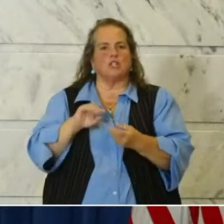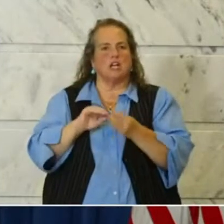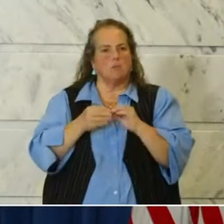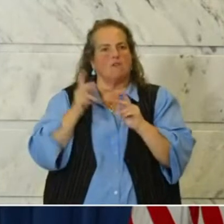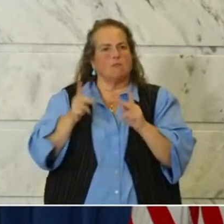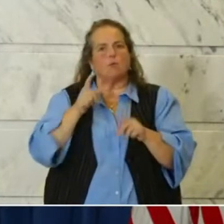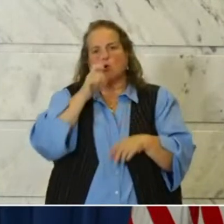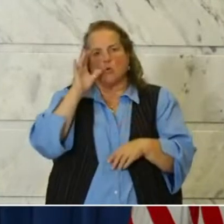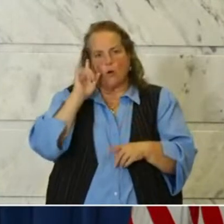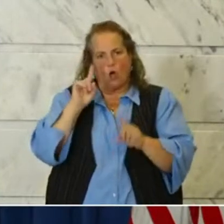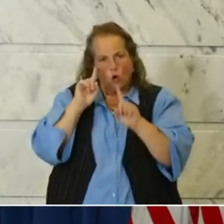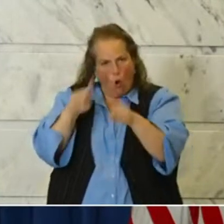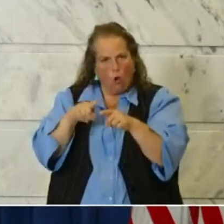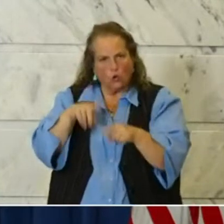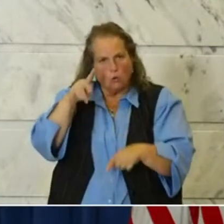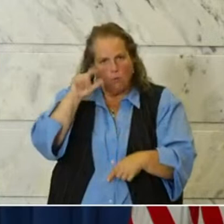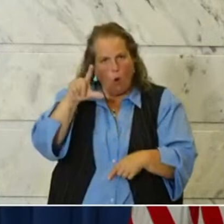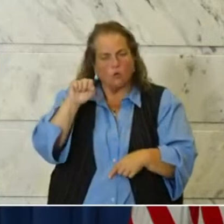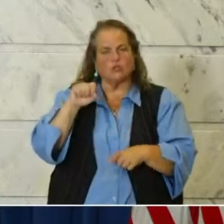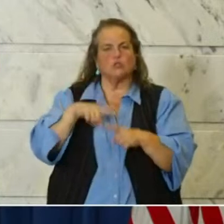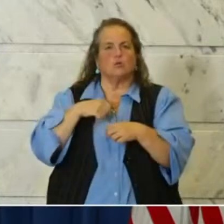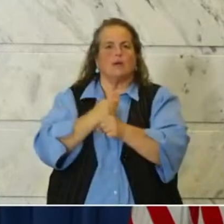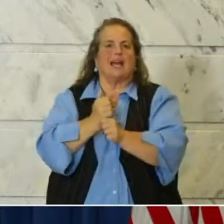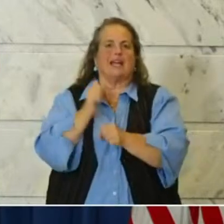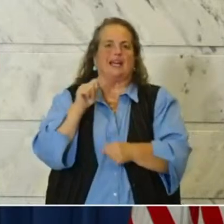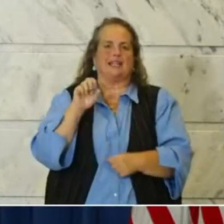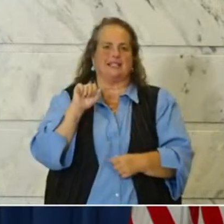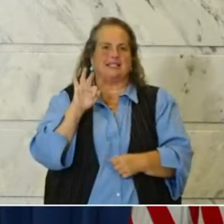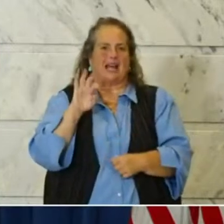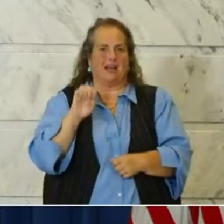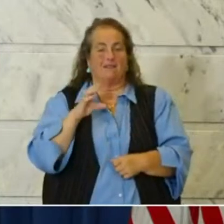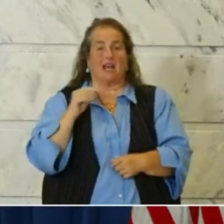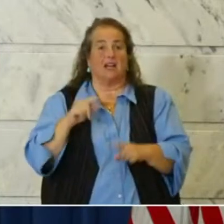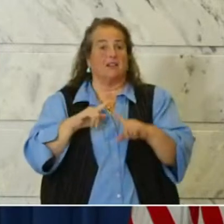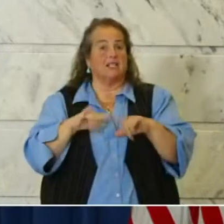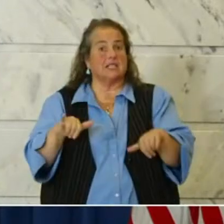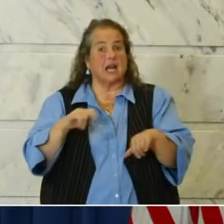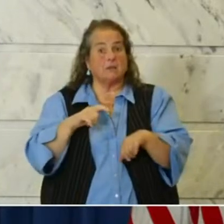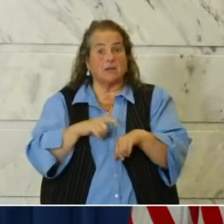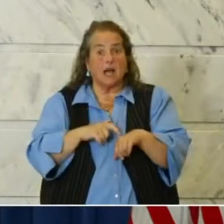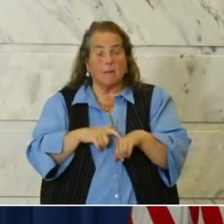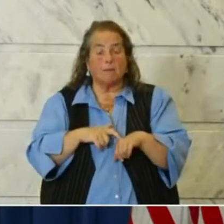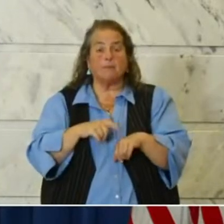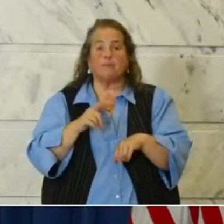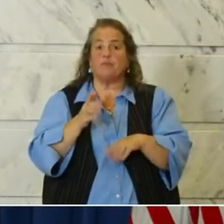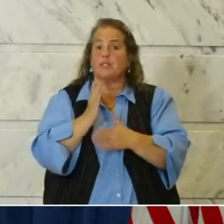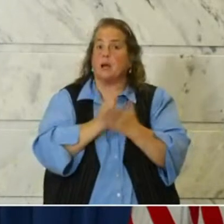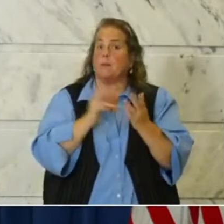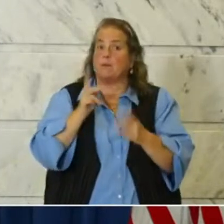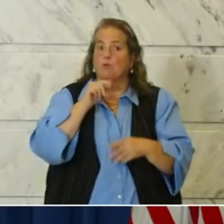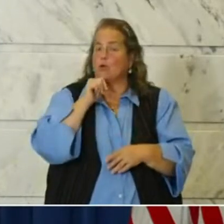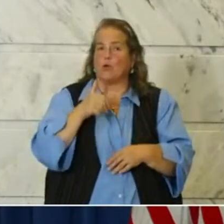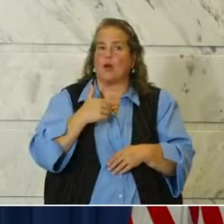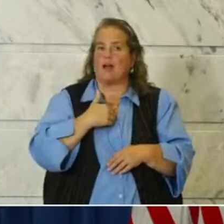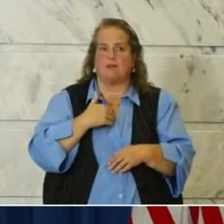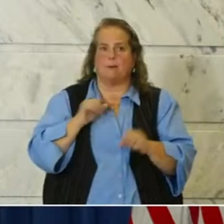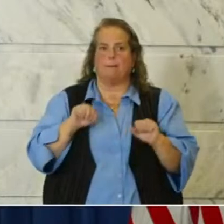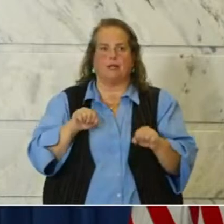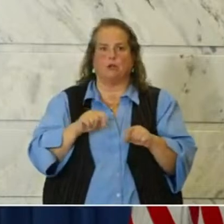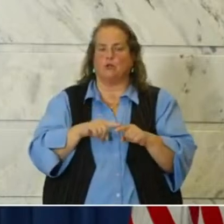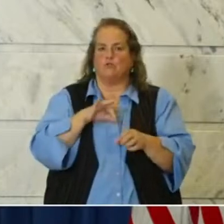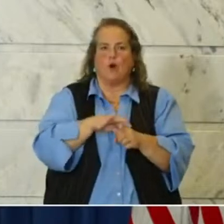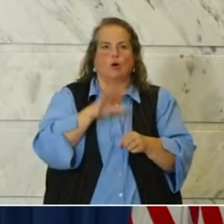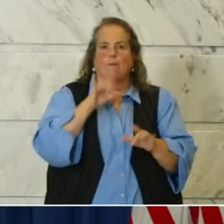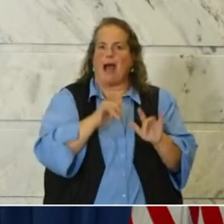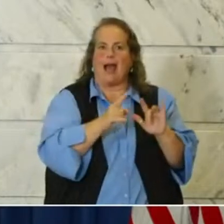polling locations to make that safer. At the same time, there are some that won't have the means to vote by absentee, so